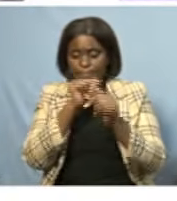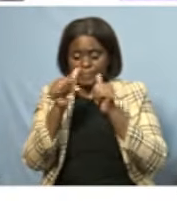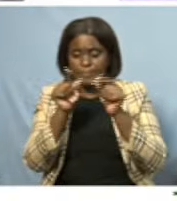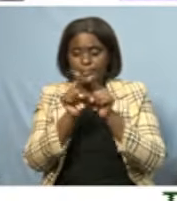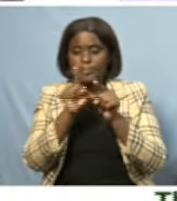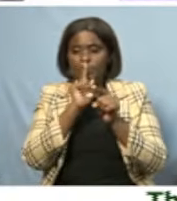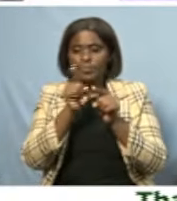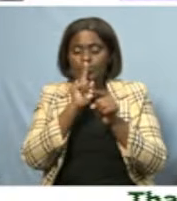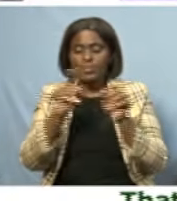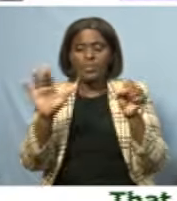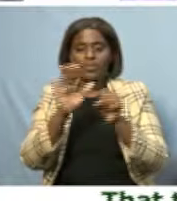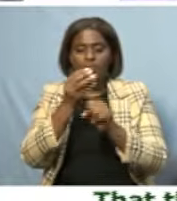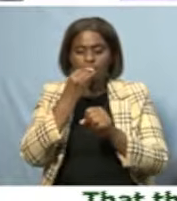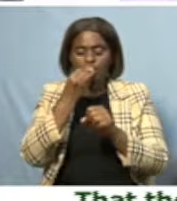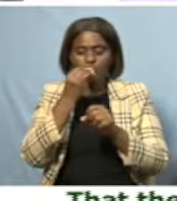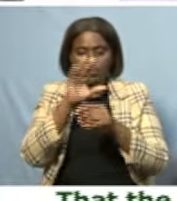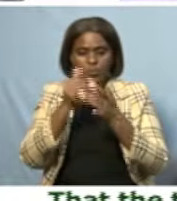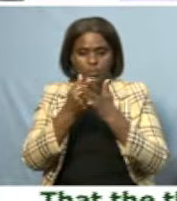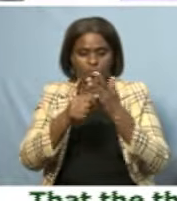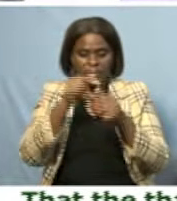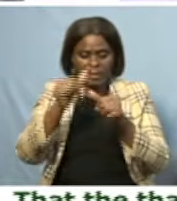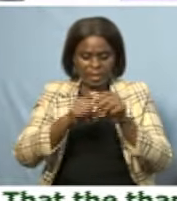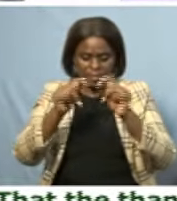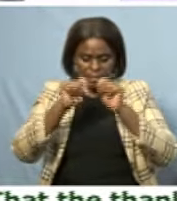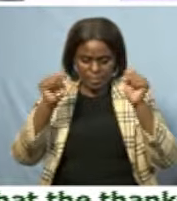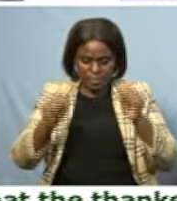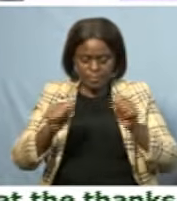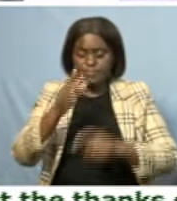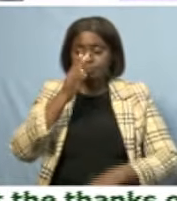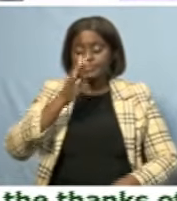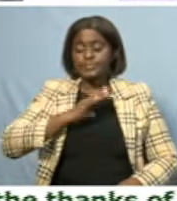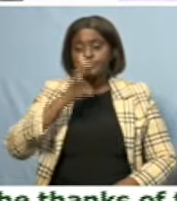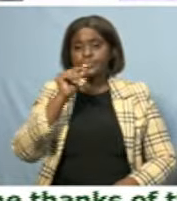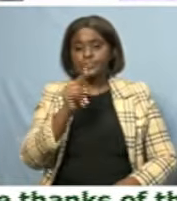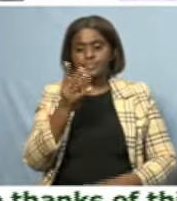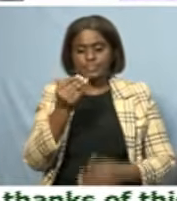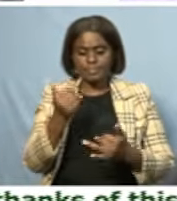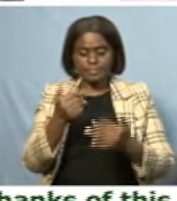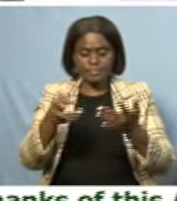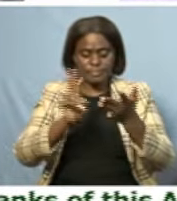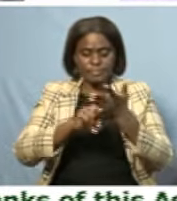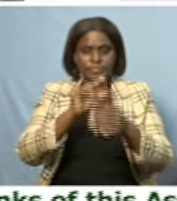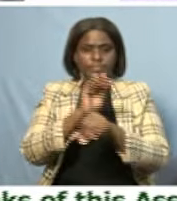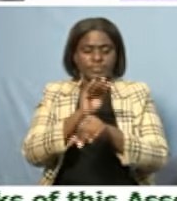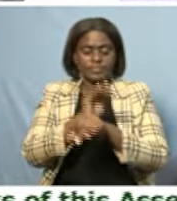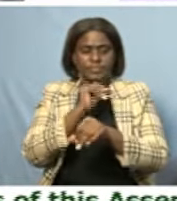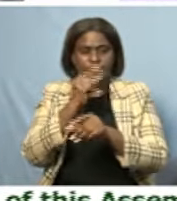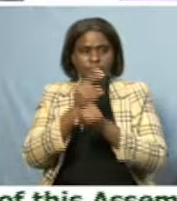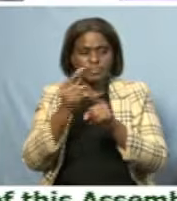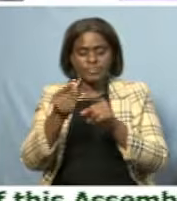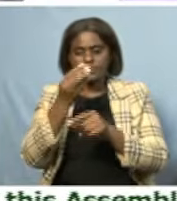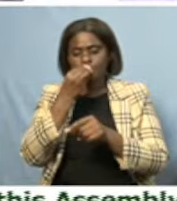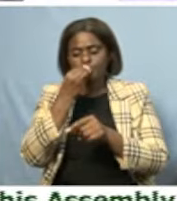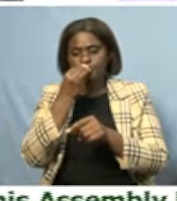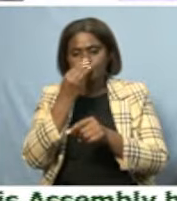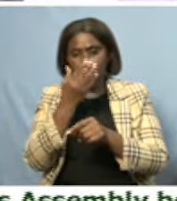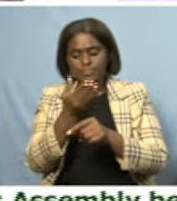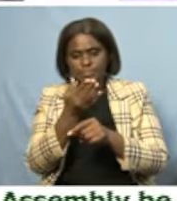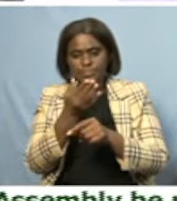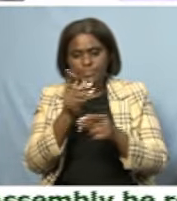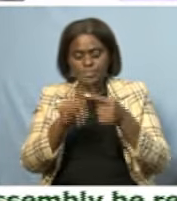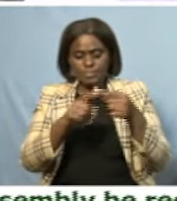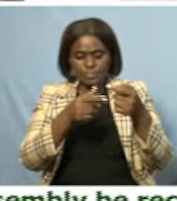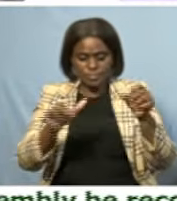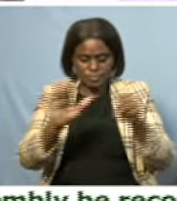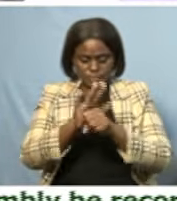ensured food on every table. Madam Speaker, we want to emphasize this. Not just food to